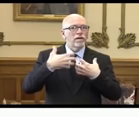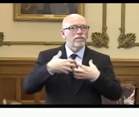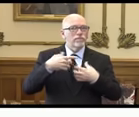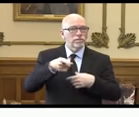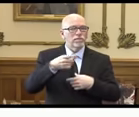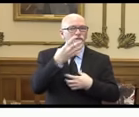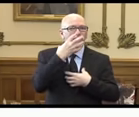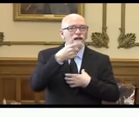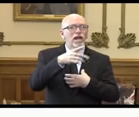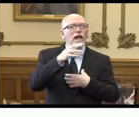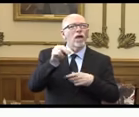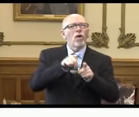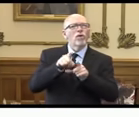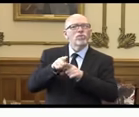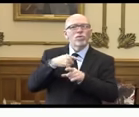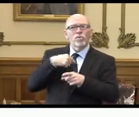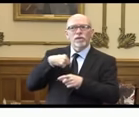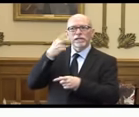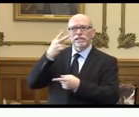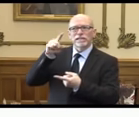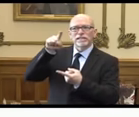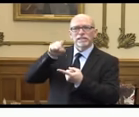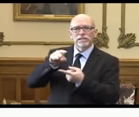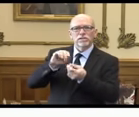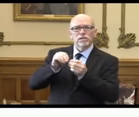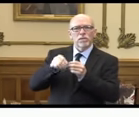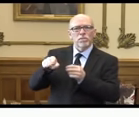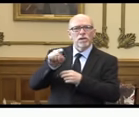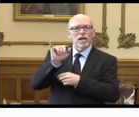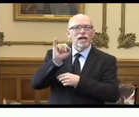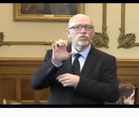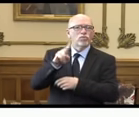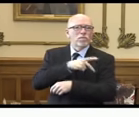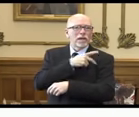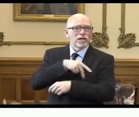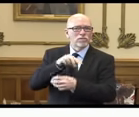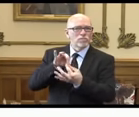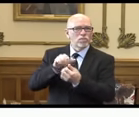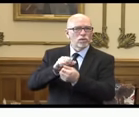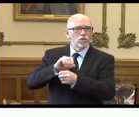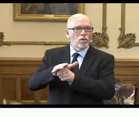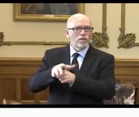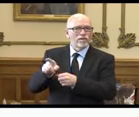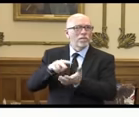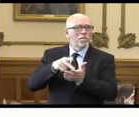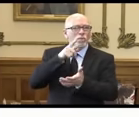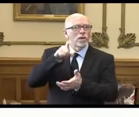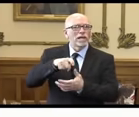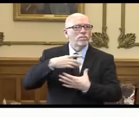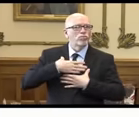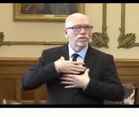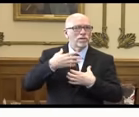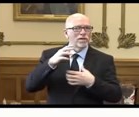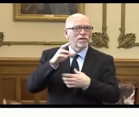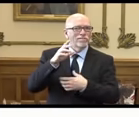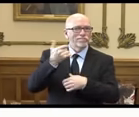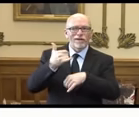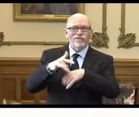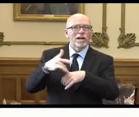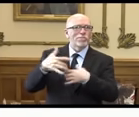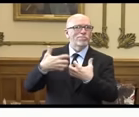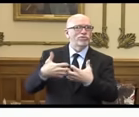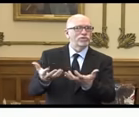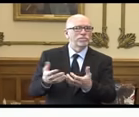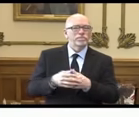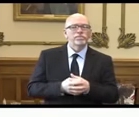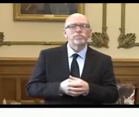reflects that we're seeing a decreased number of critically ill patients with COVID-19. Also, just briefly,